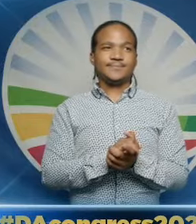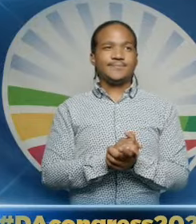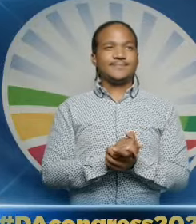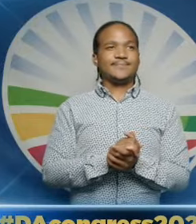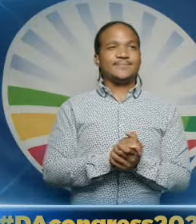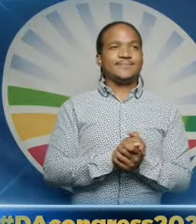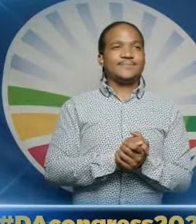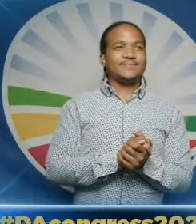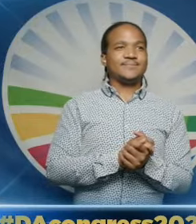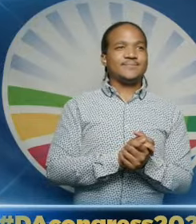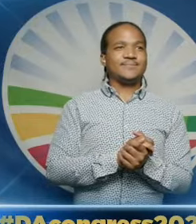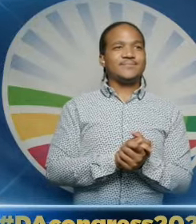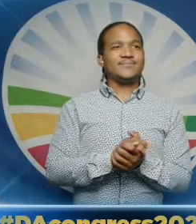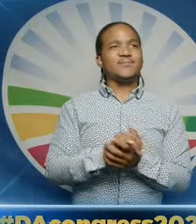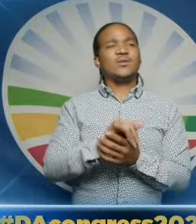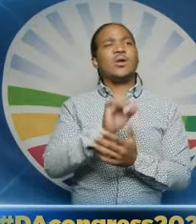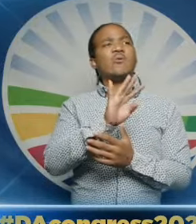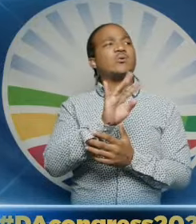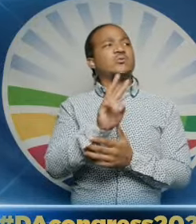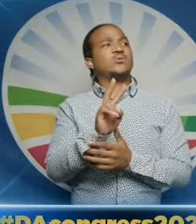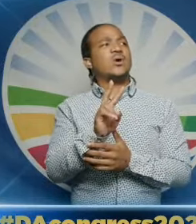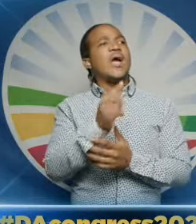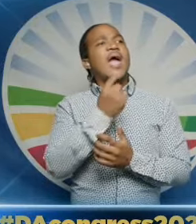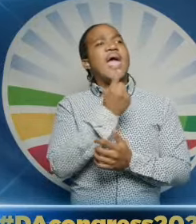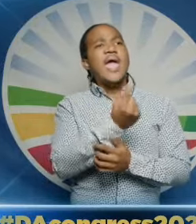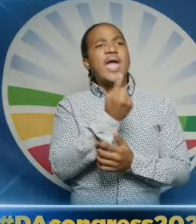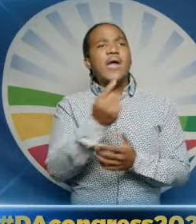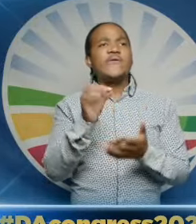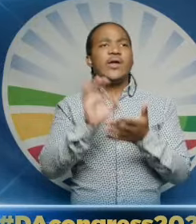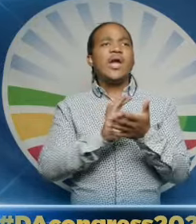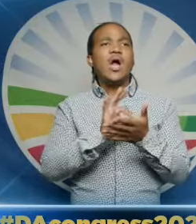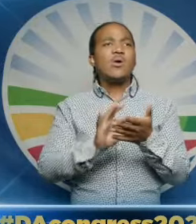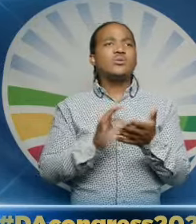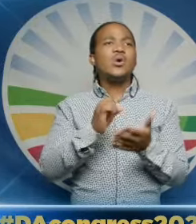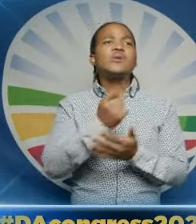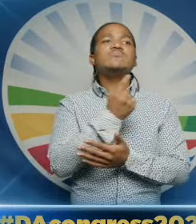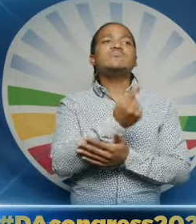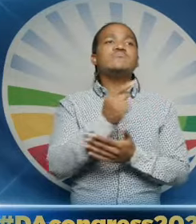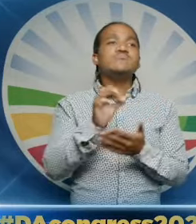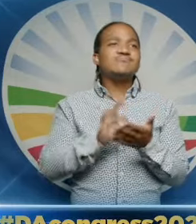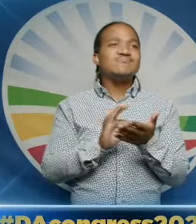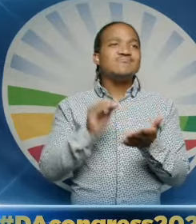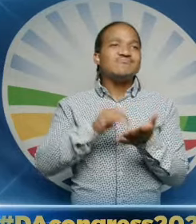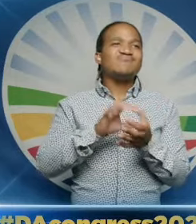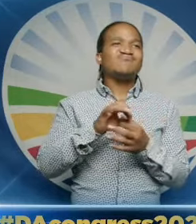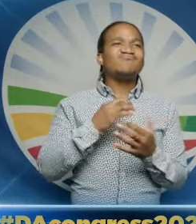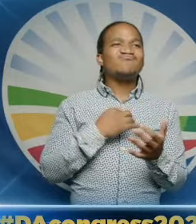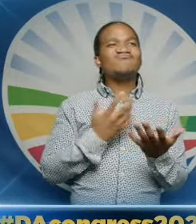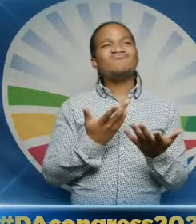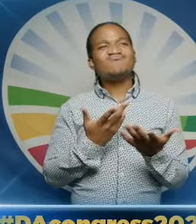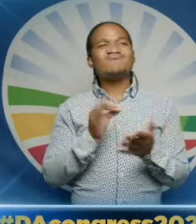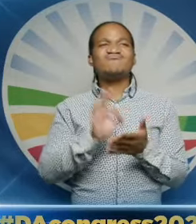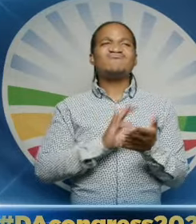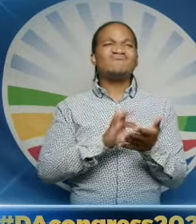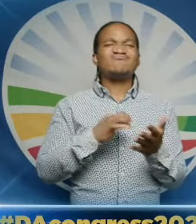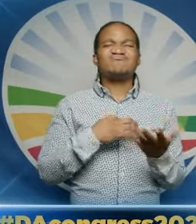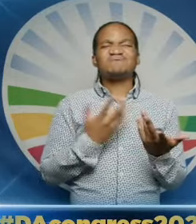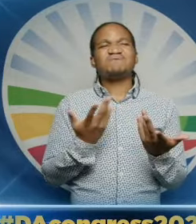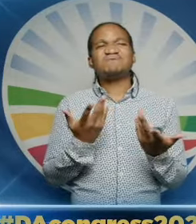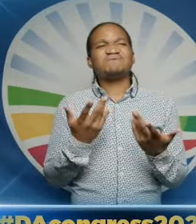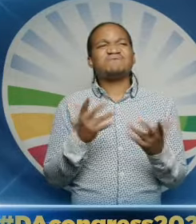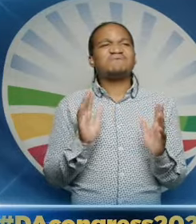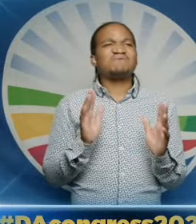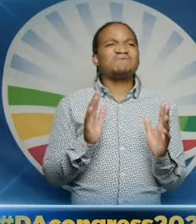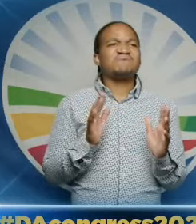you properly. 42 votes. Every vote 42 counts. votes. So every person who sits at home and says, well, my vote doesn't count, or,